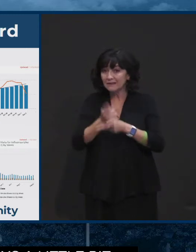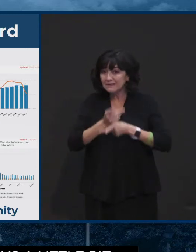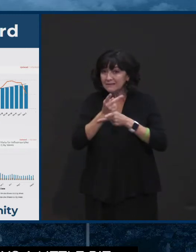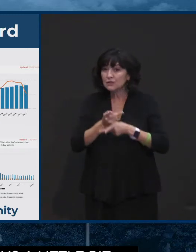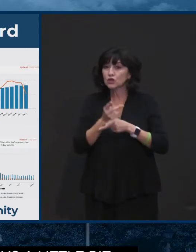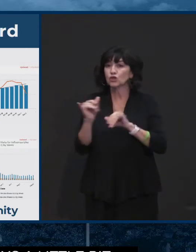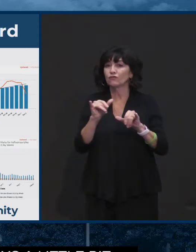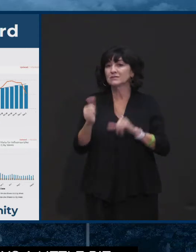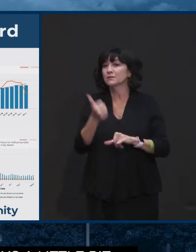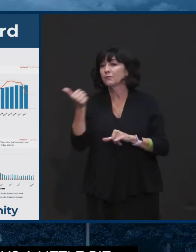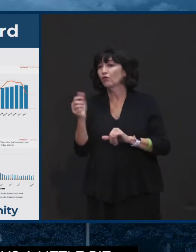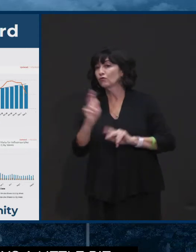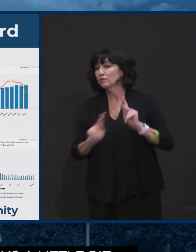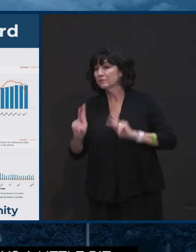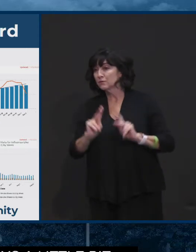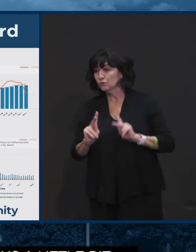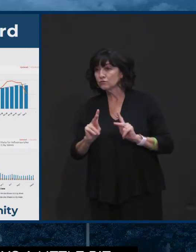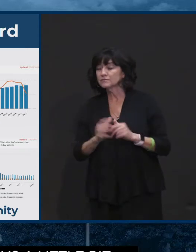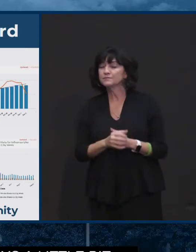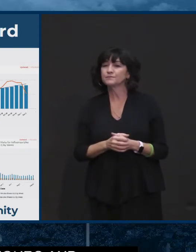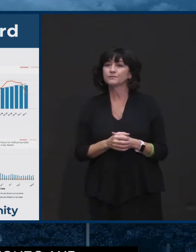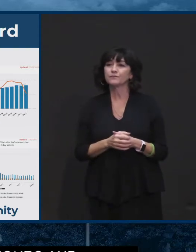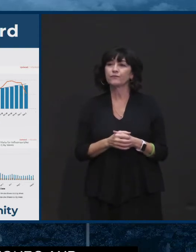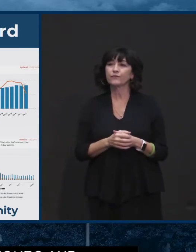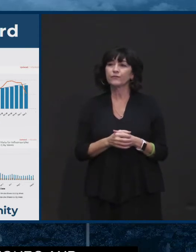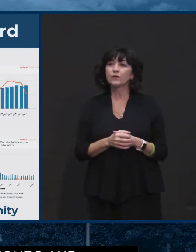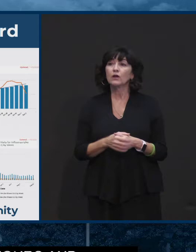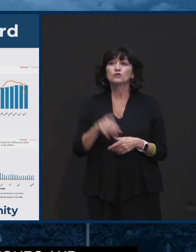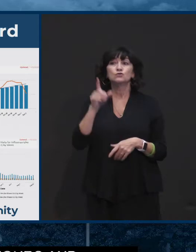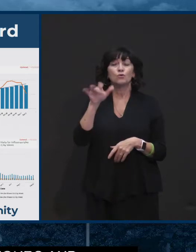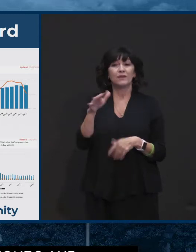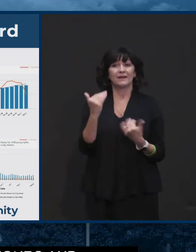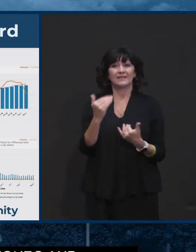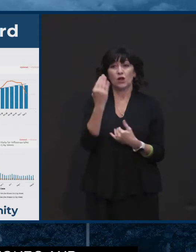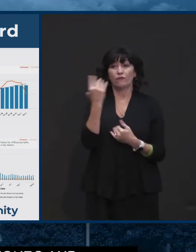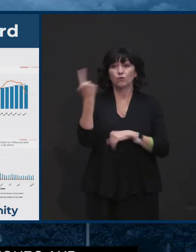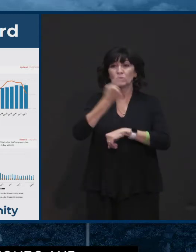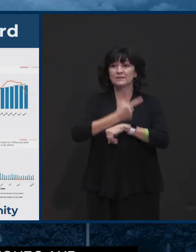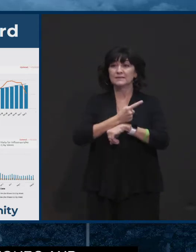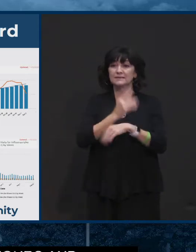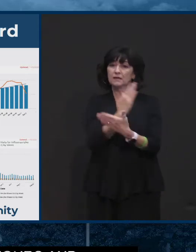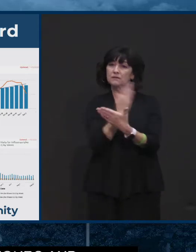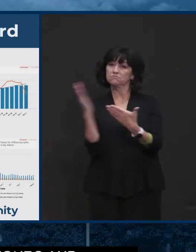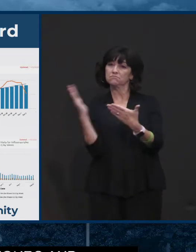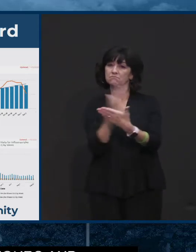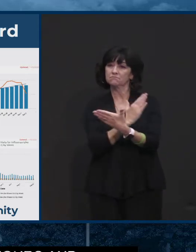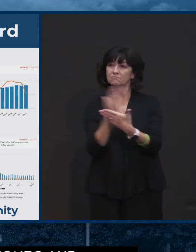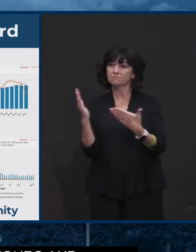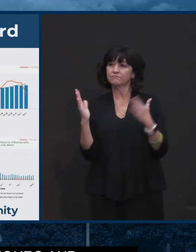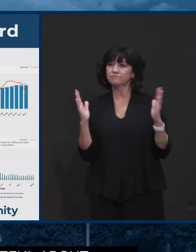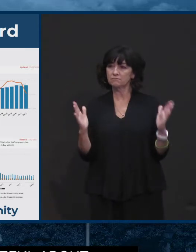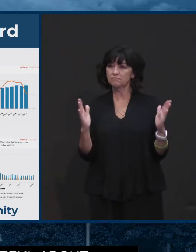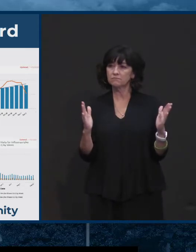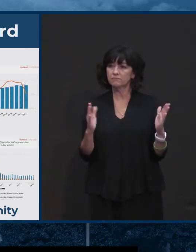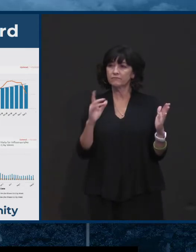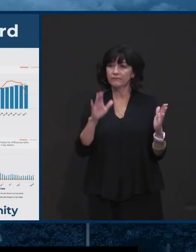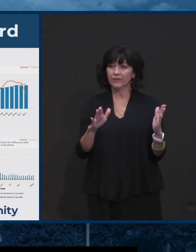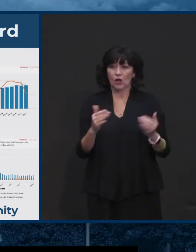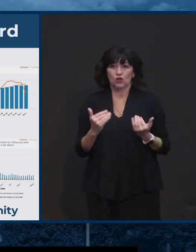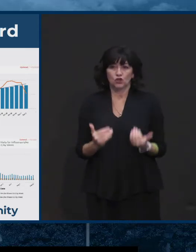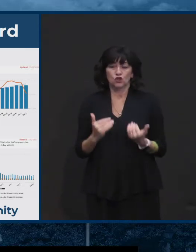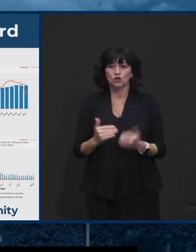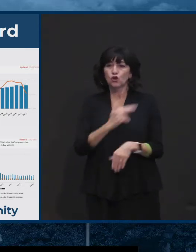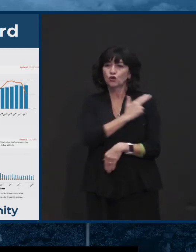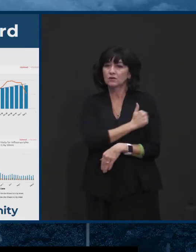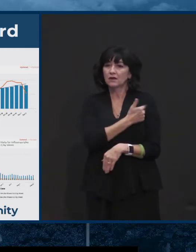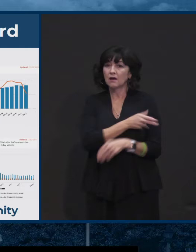view. The current hospitalizations looks a little bit flat, but we have added a couple additional